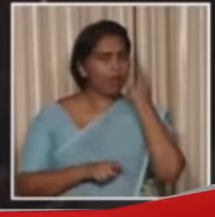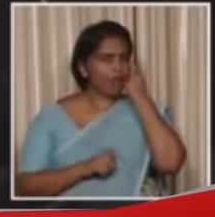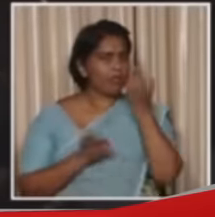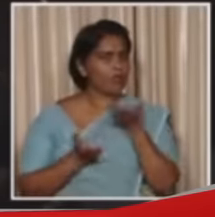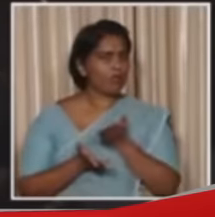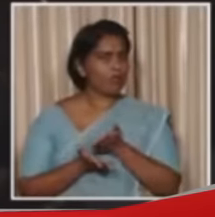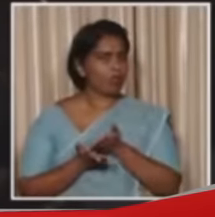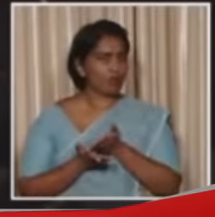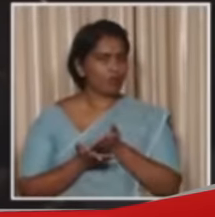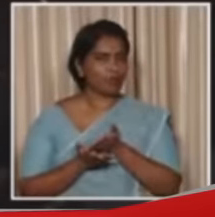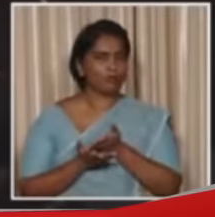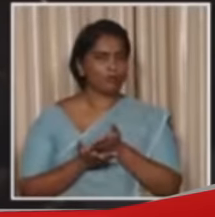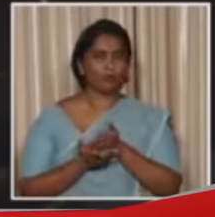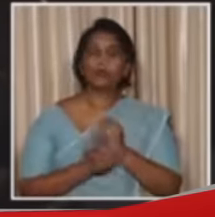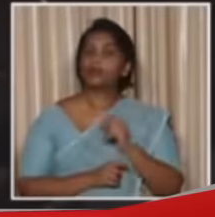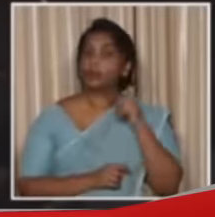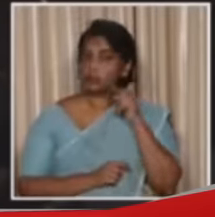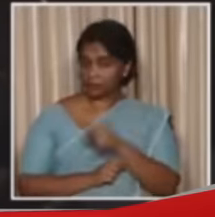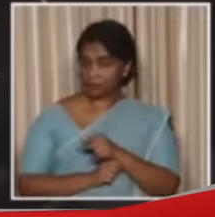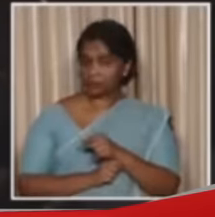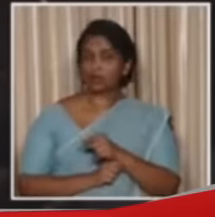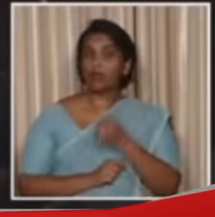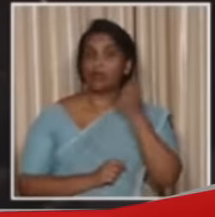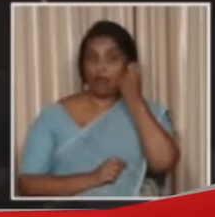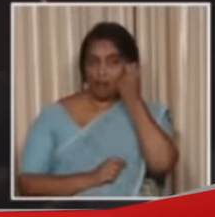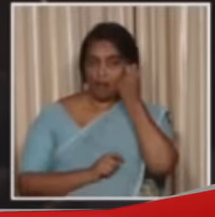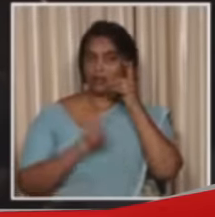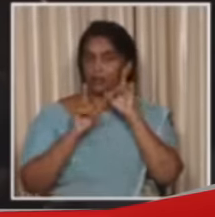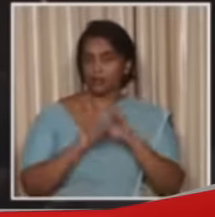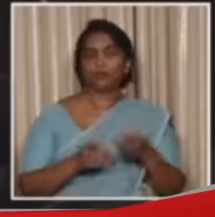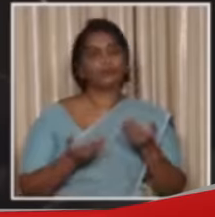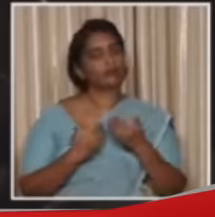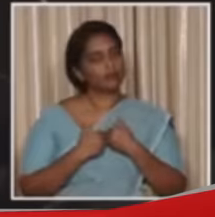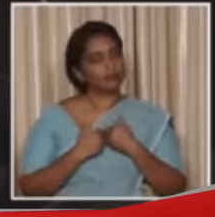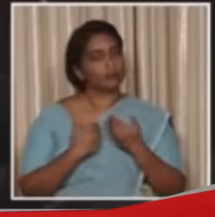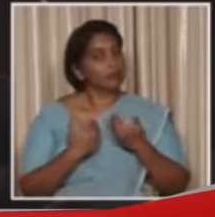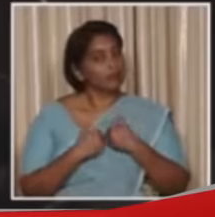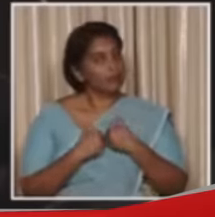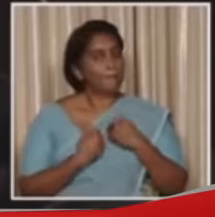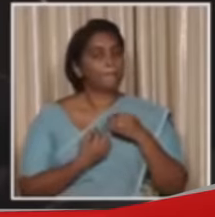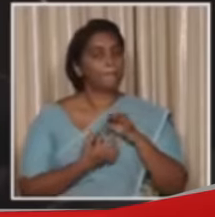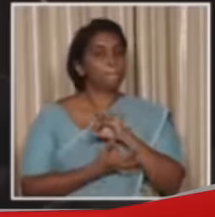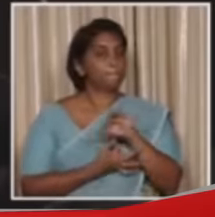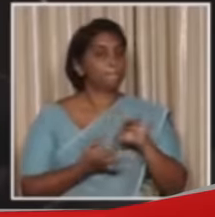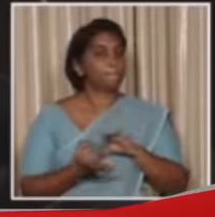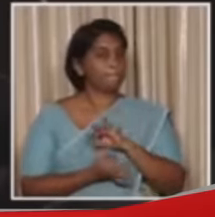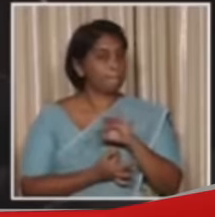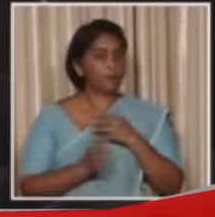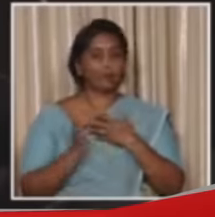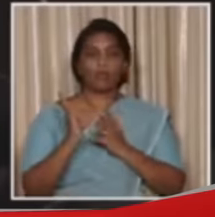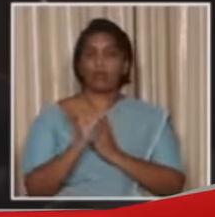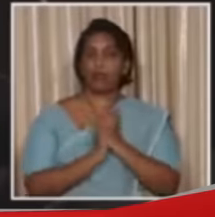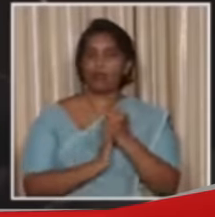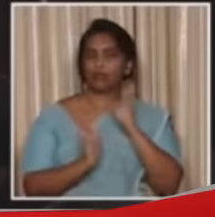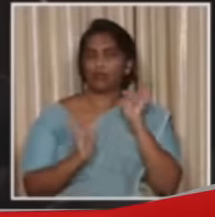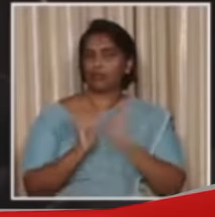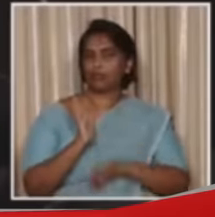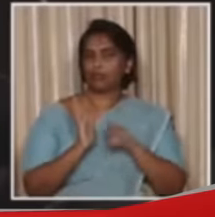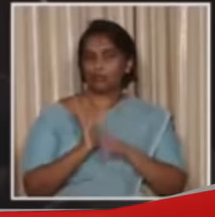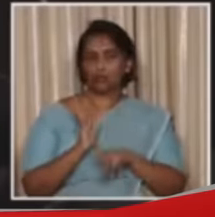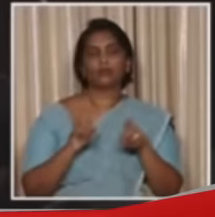kind of all our democratic rights in order to support the government's economic